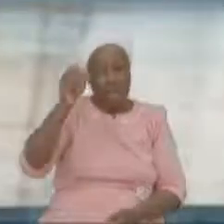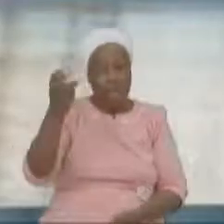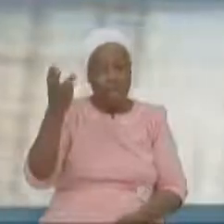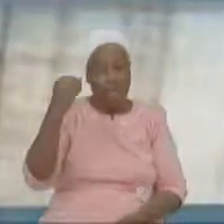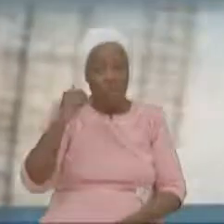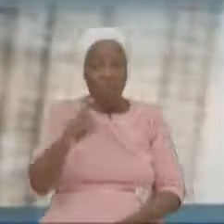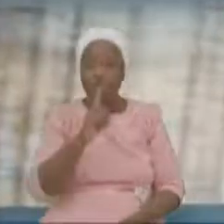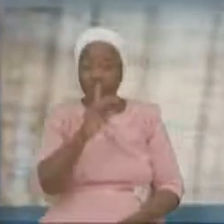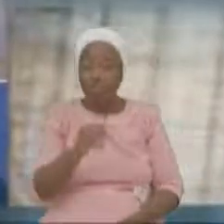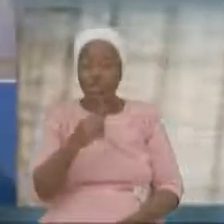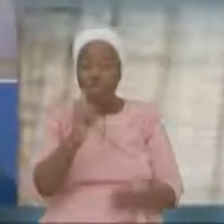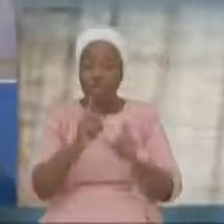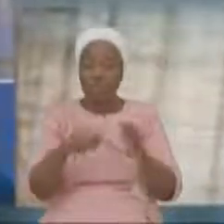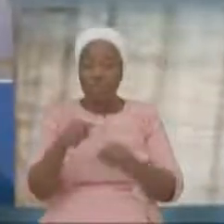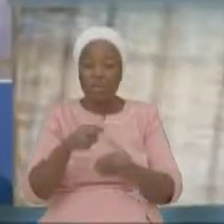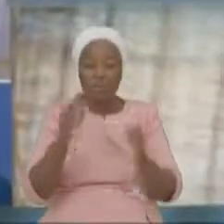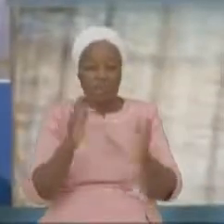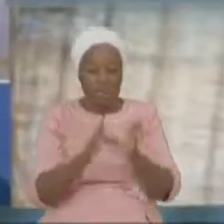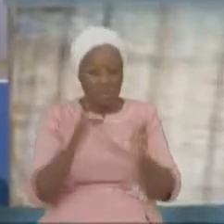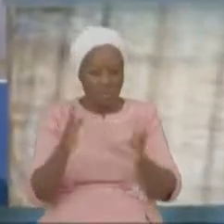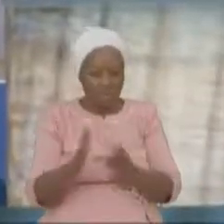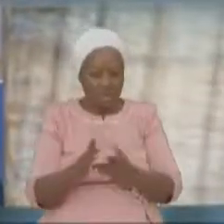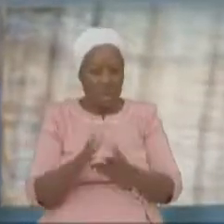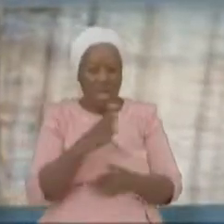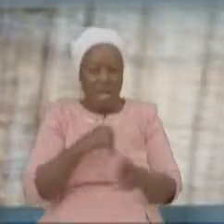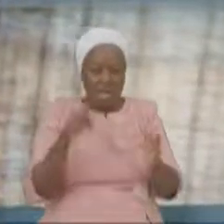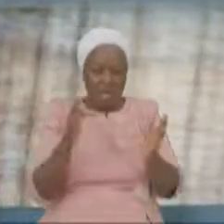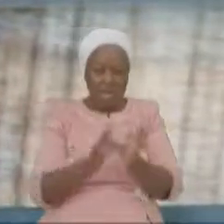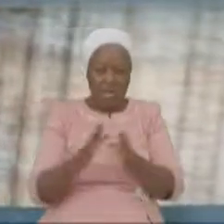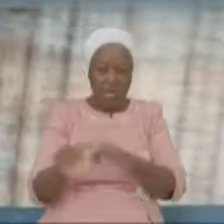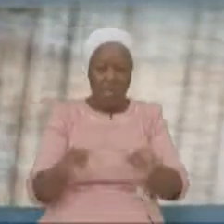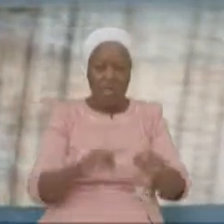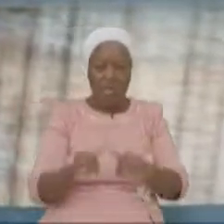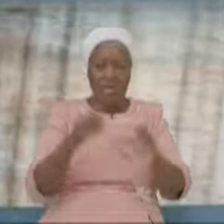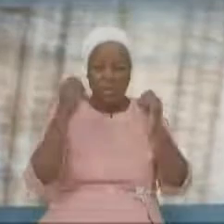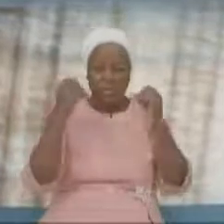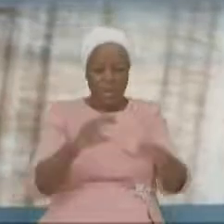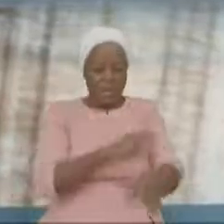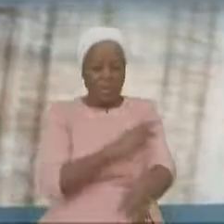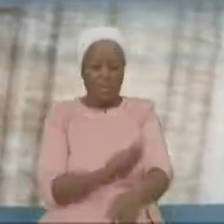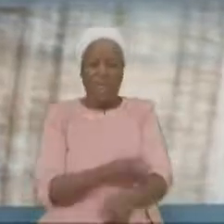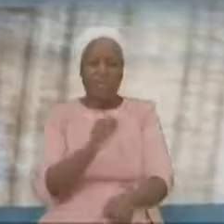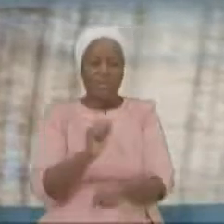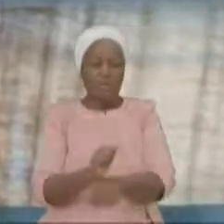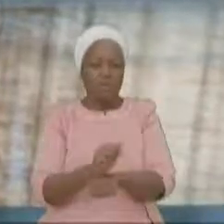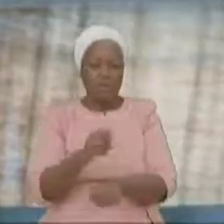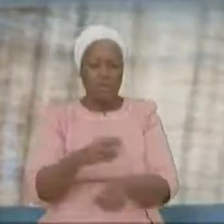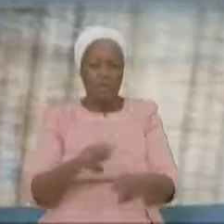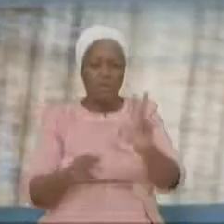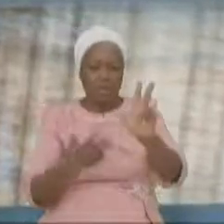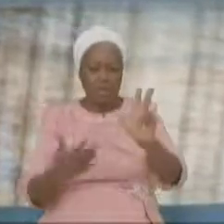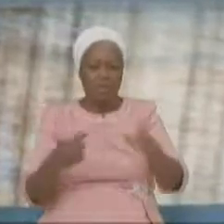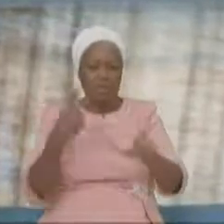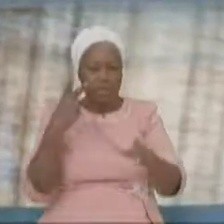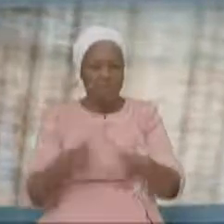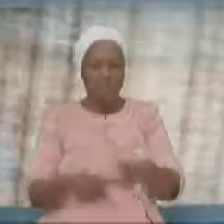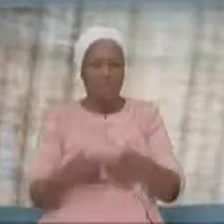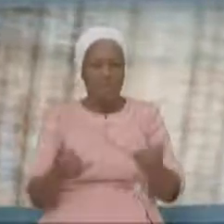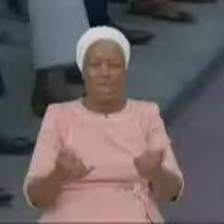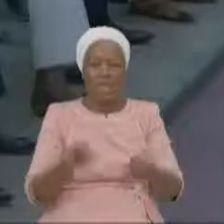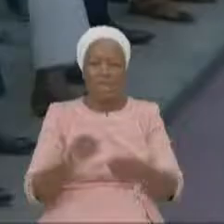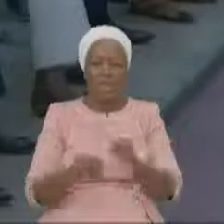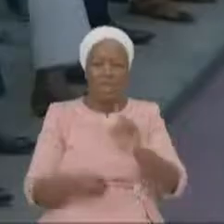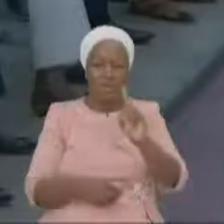Jesus. And Jesus did many mighty works. Three things we're looking at. Number one,